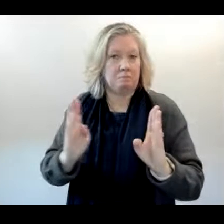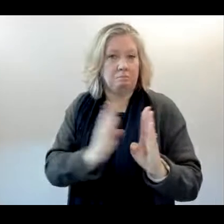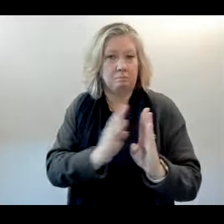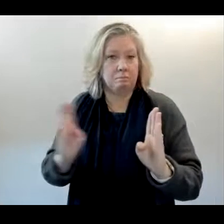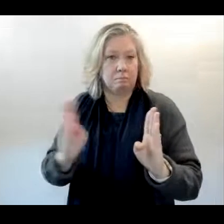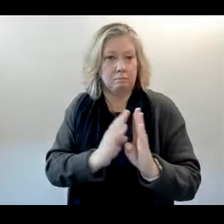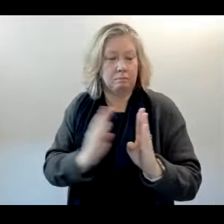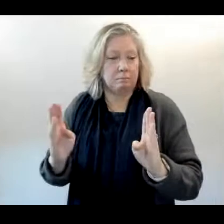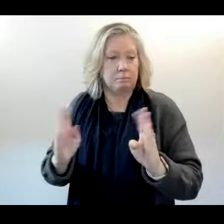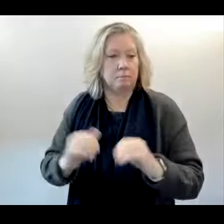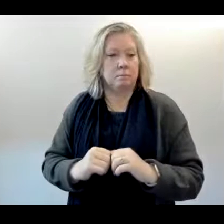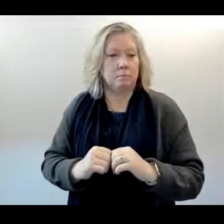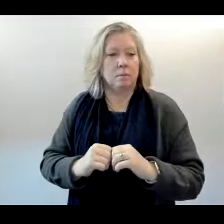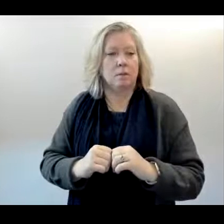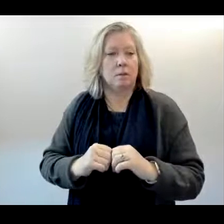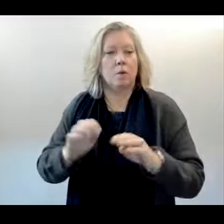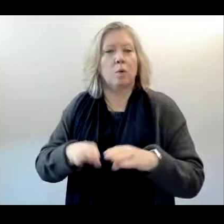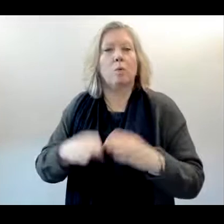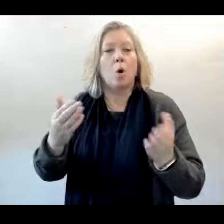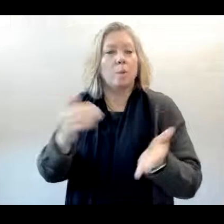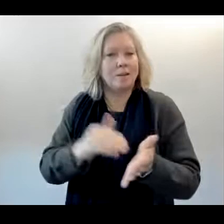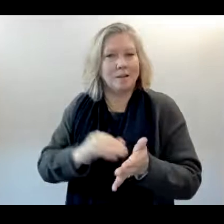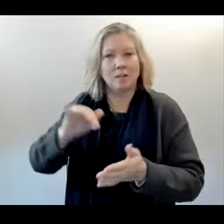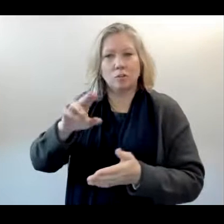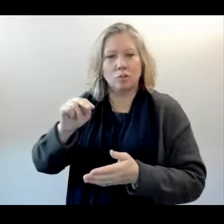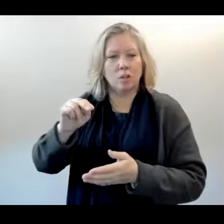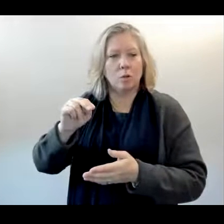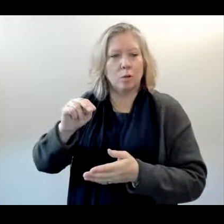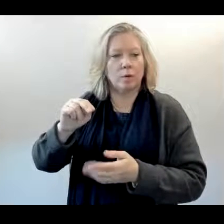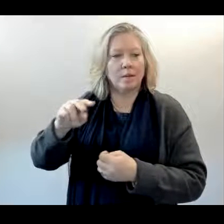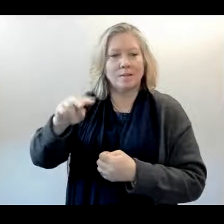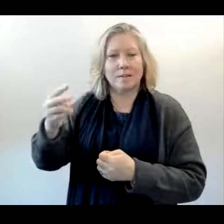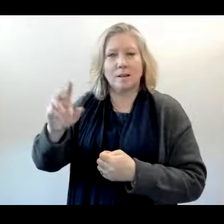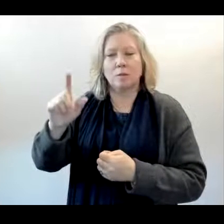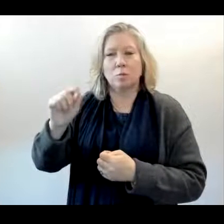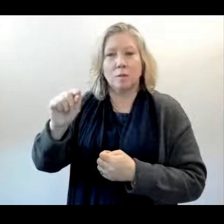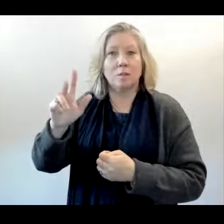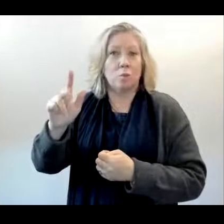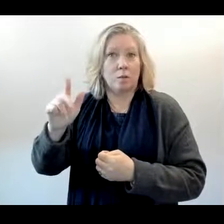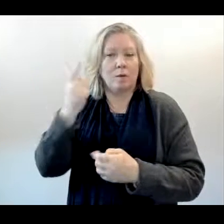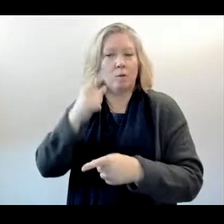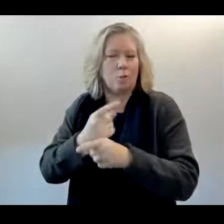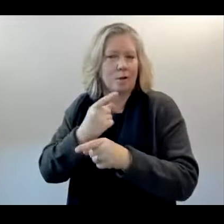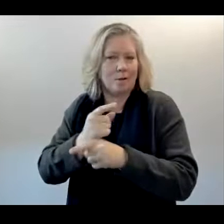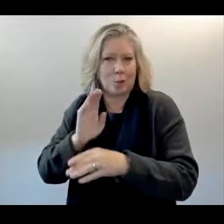for regular business on Tuesday, January 3rd, 2023. Thank you.